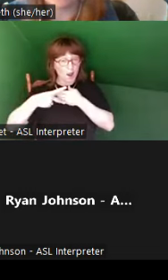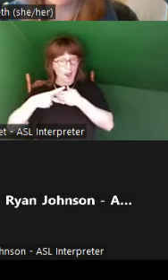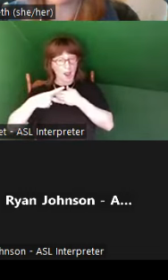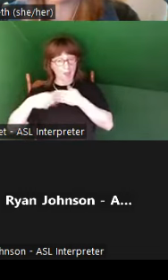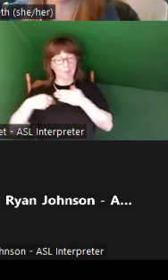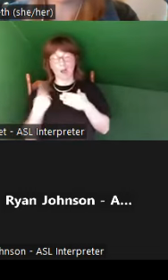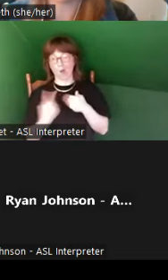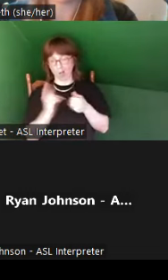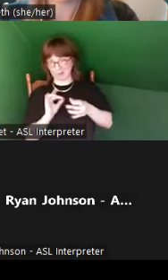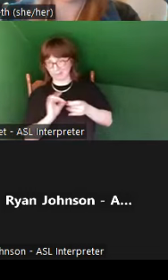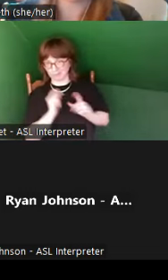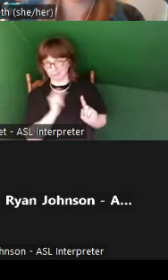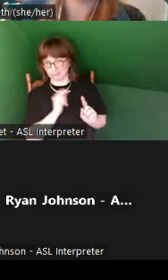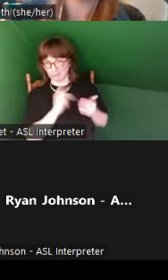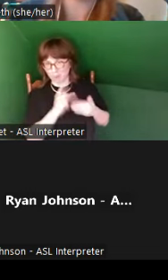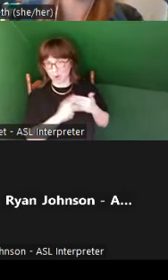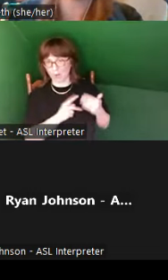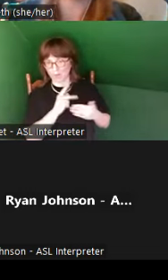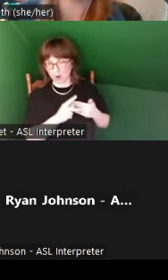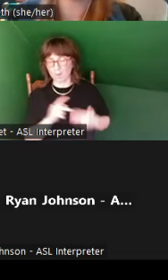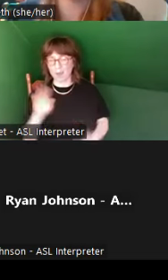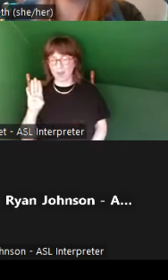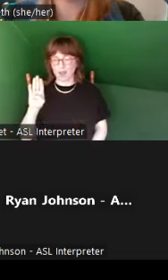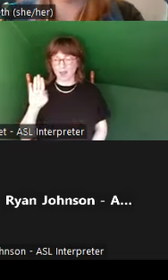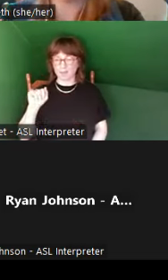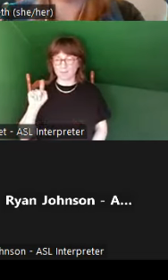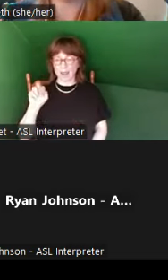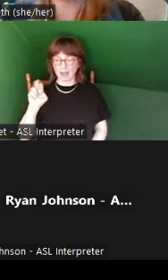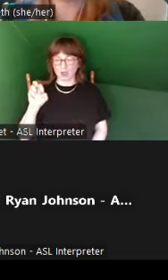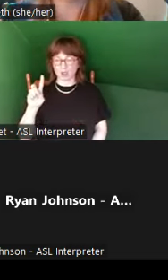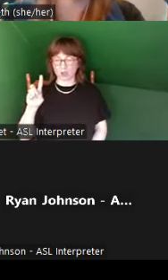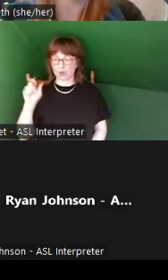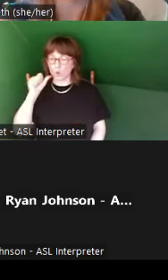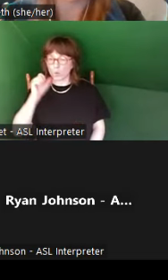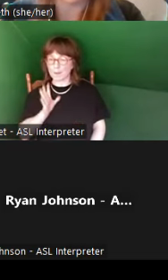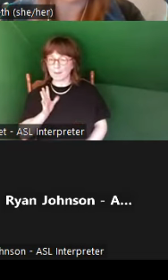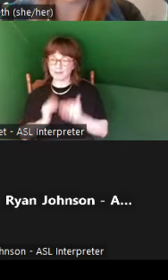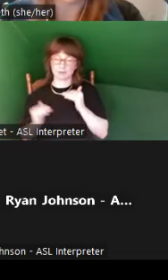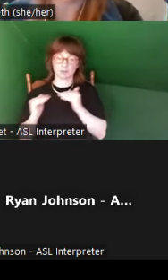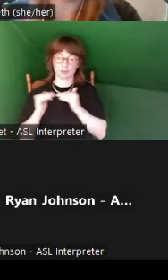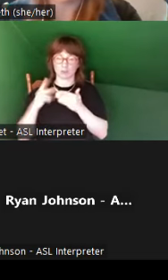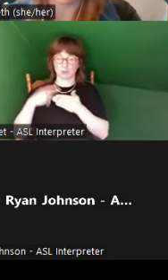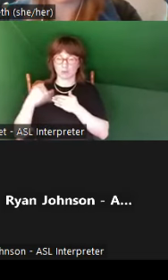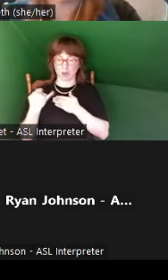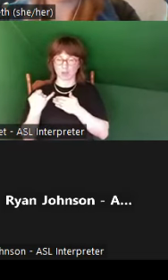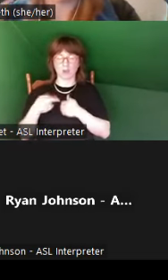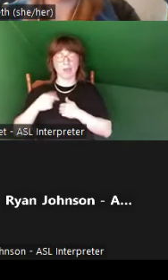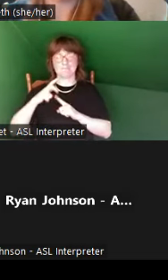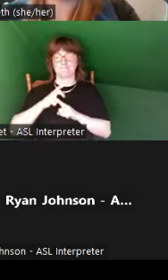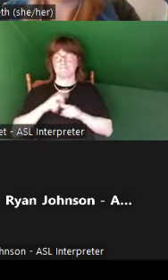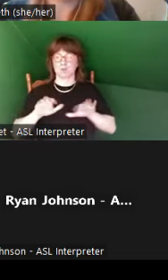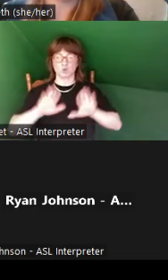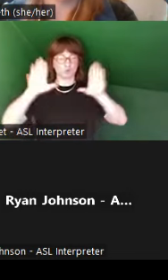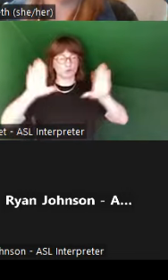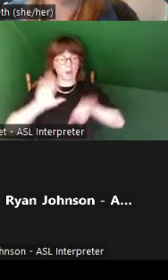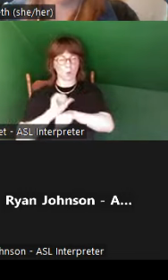to you to called the Battered Women's Justice Project that does a lot of really good work with criminalized